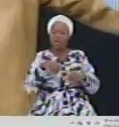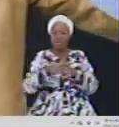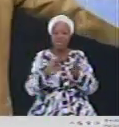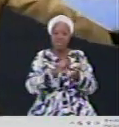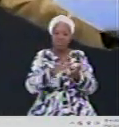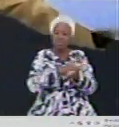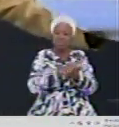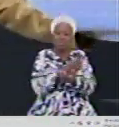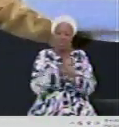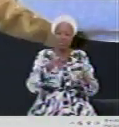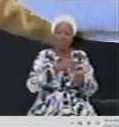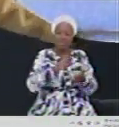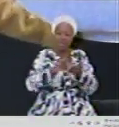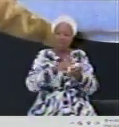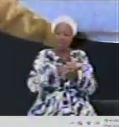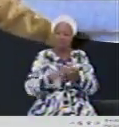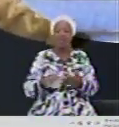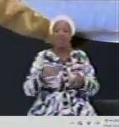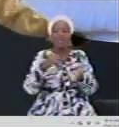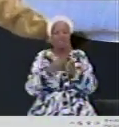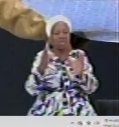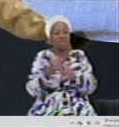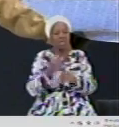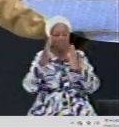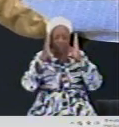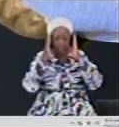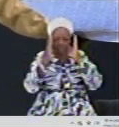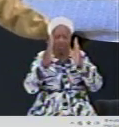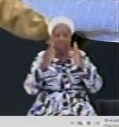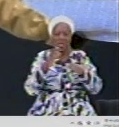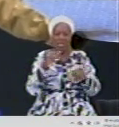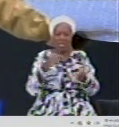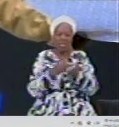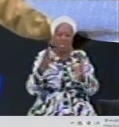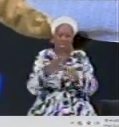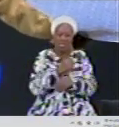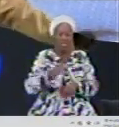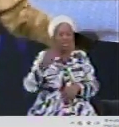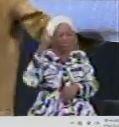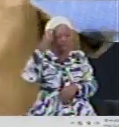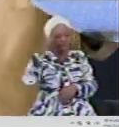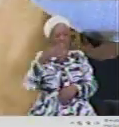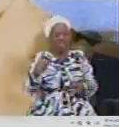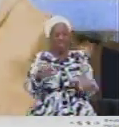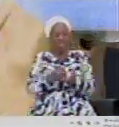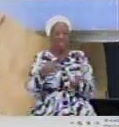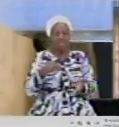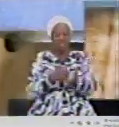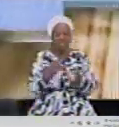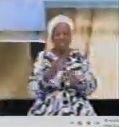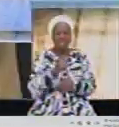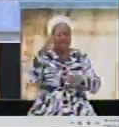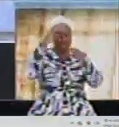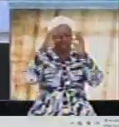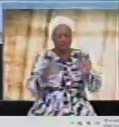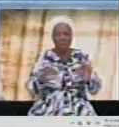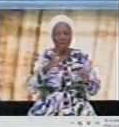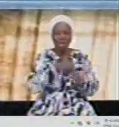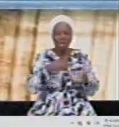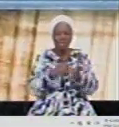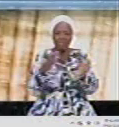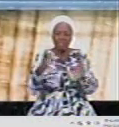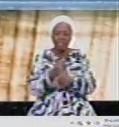sanctification. It takes focus. It takes a mind. It takes something that says,